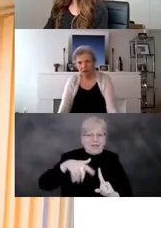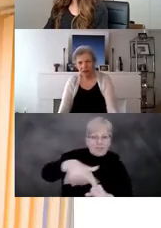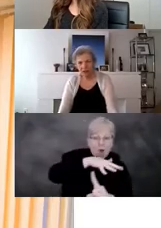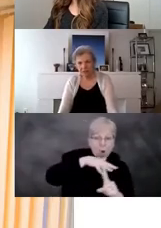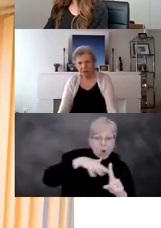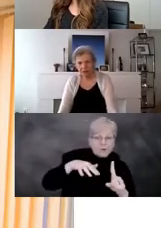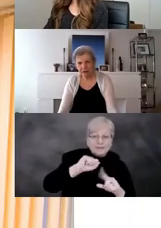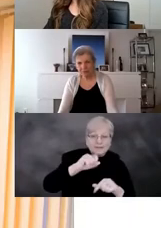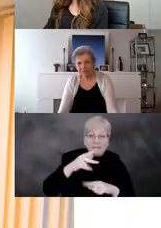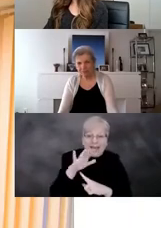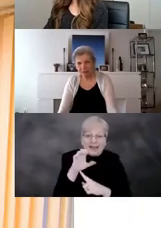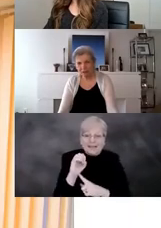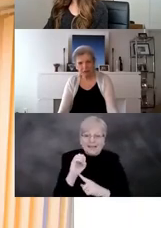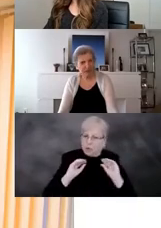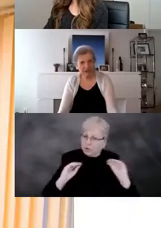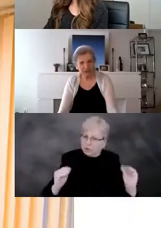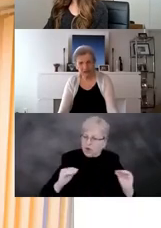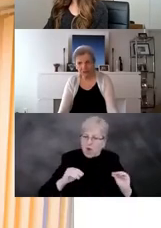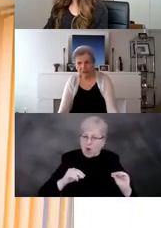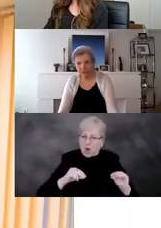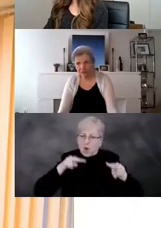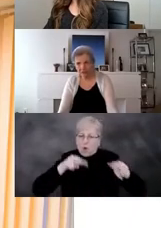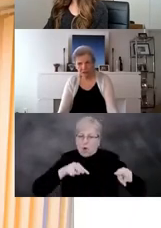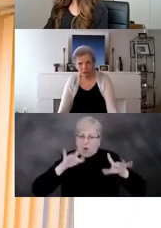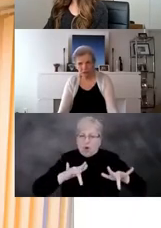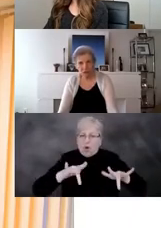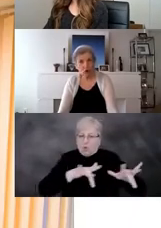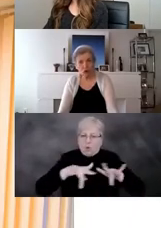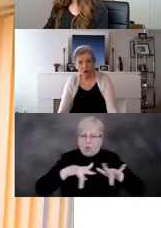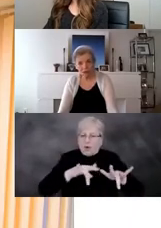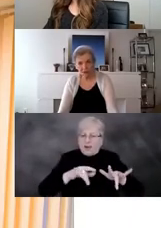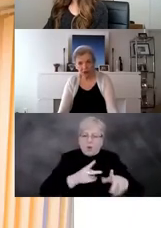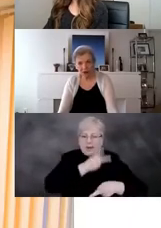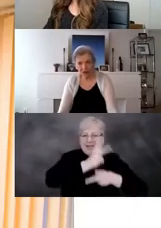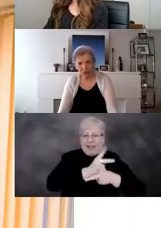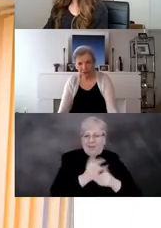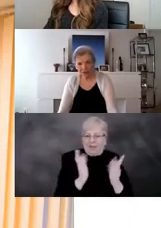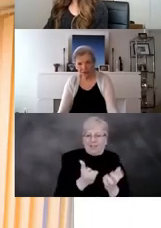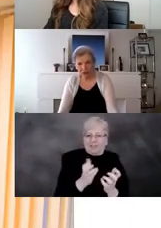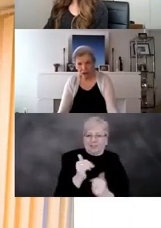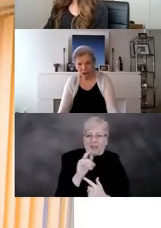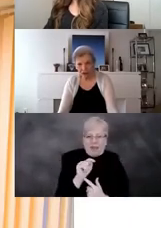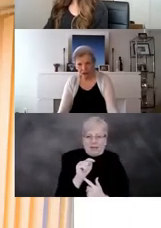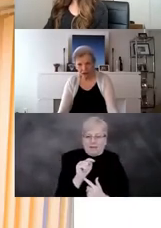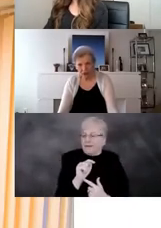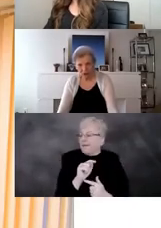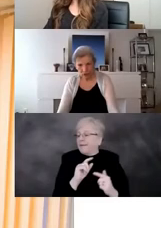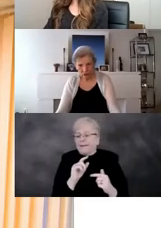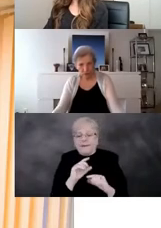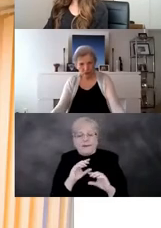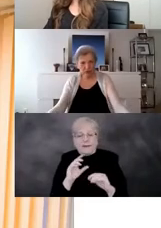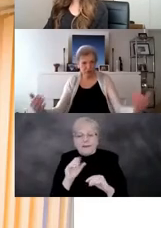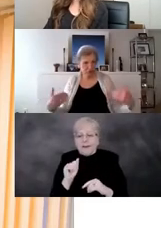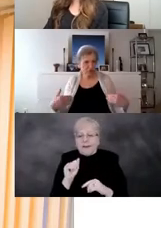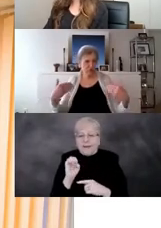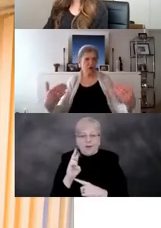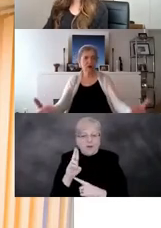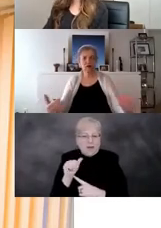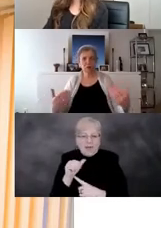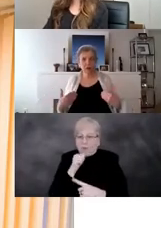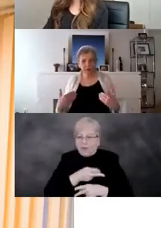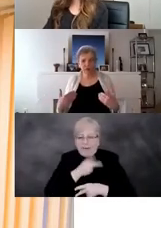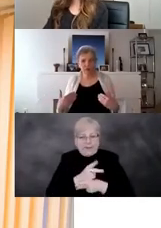of, um, of that, uh, data. Uh, nor will it be archived by AERA when we just for